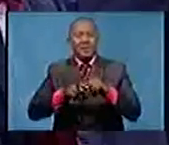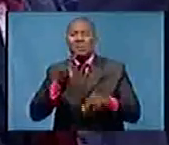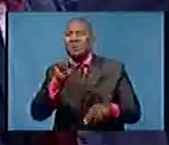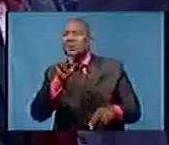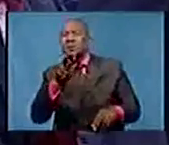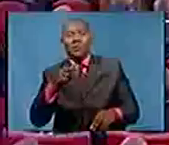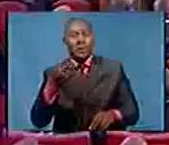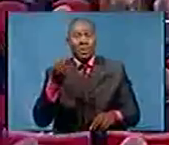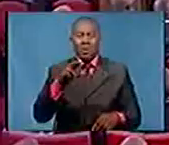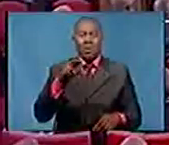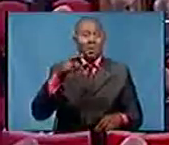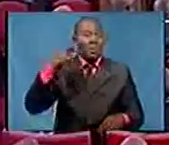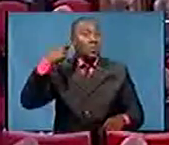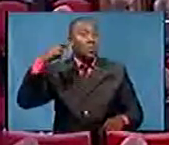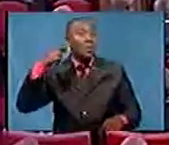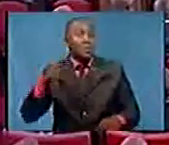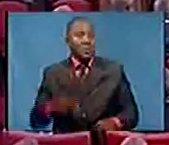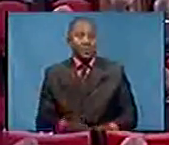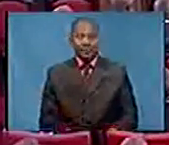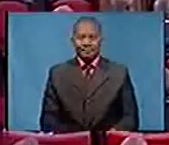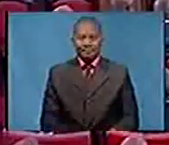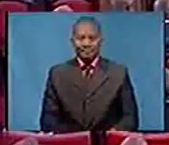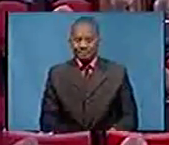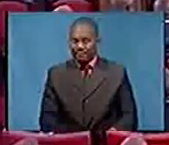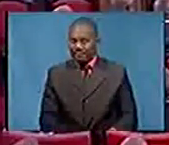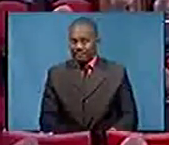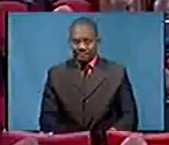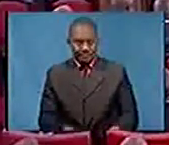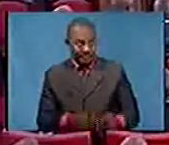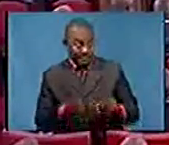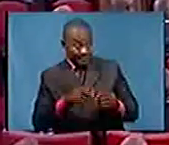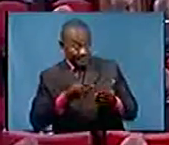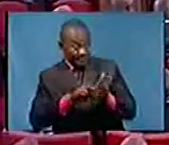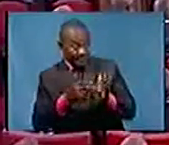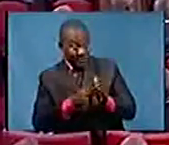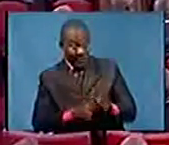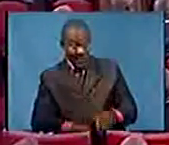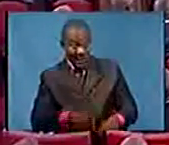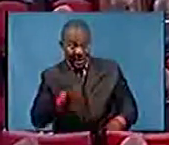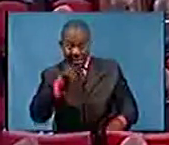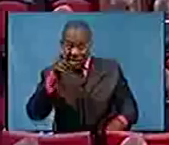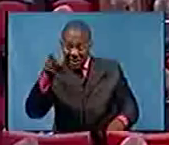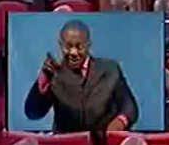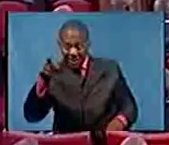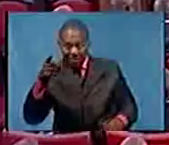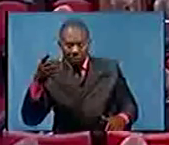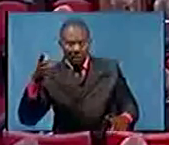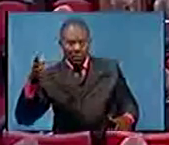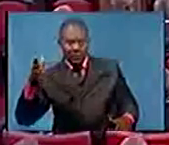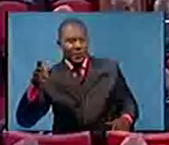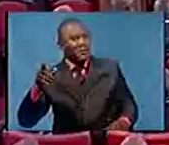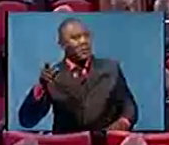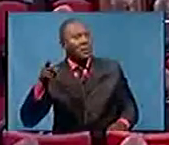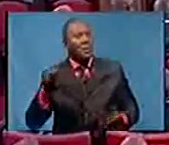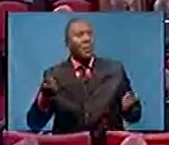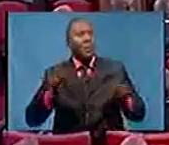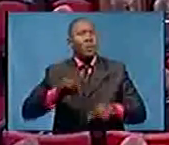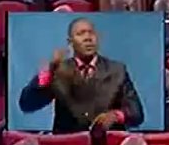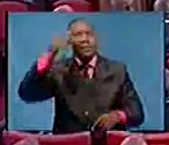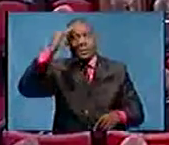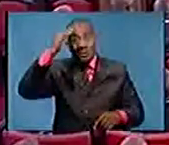So he got to know this classic law on contempt as he has set it out only